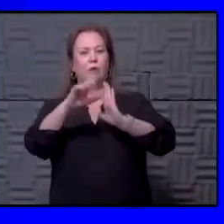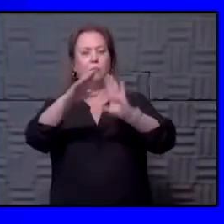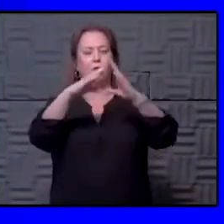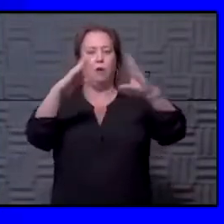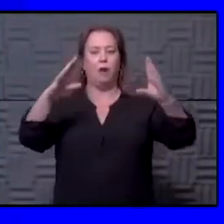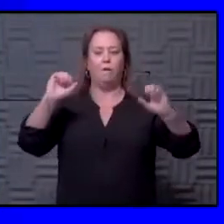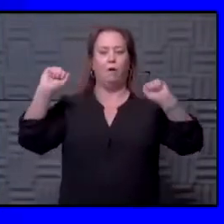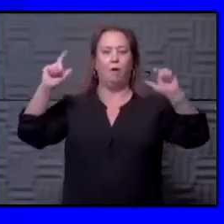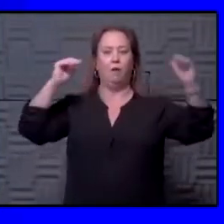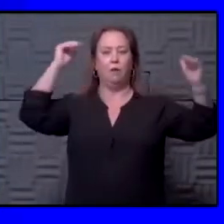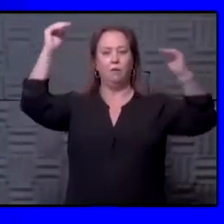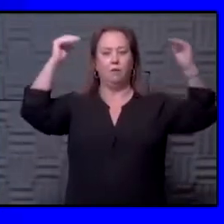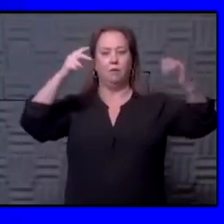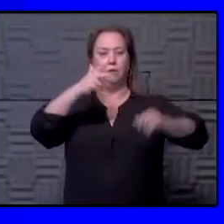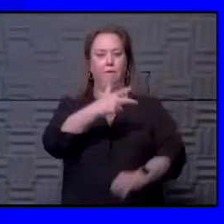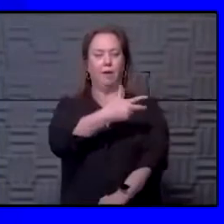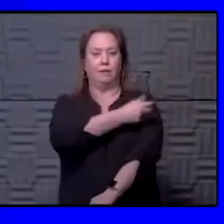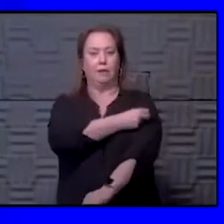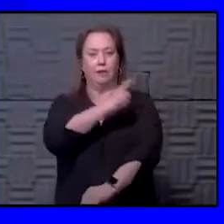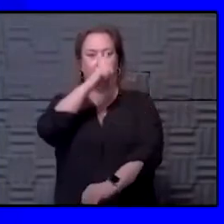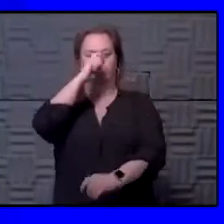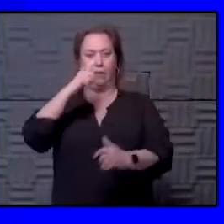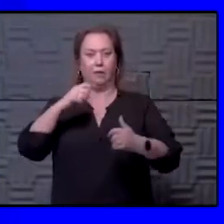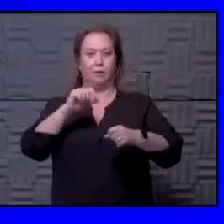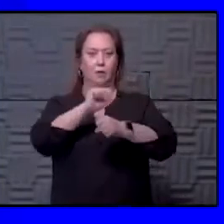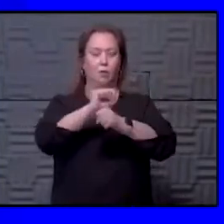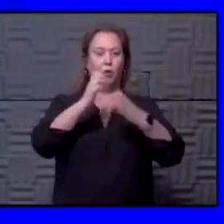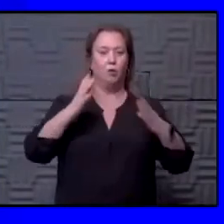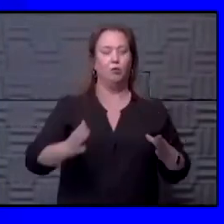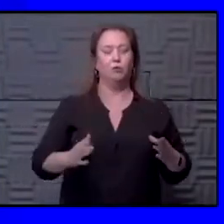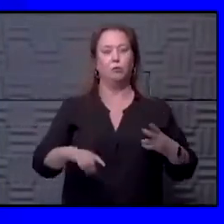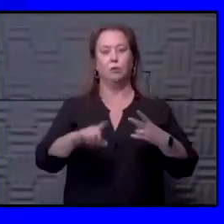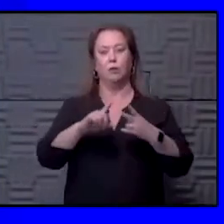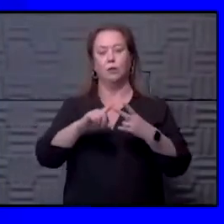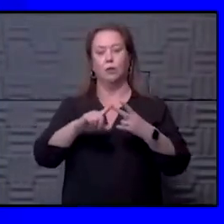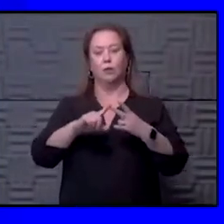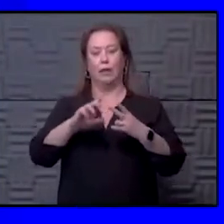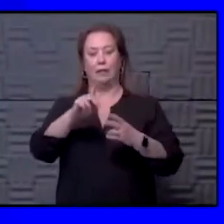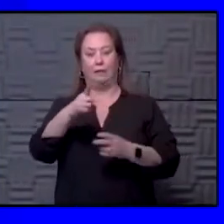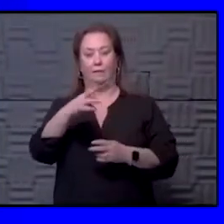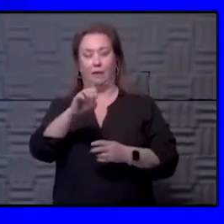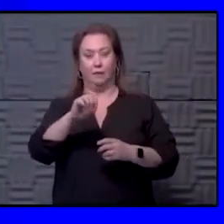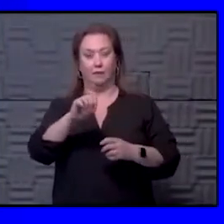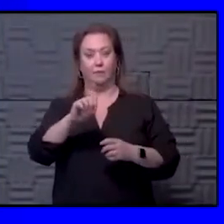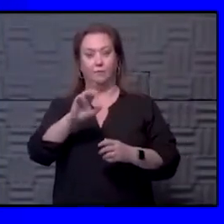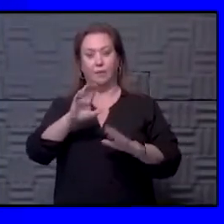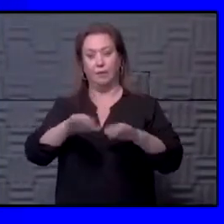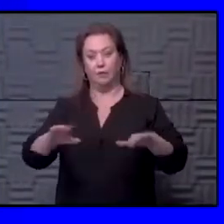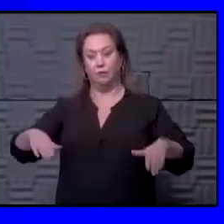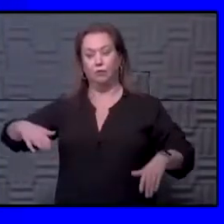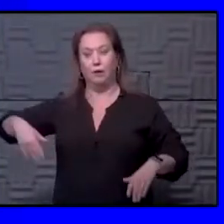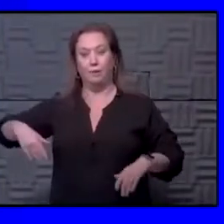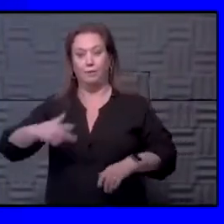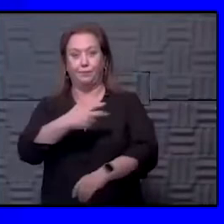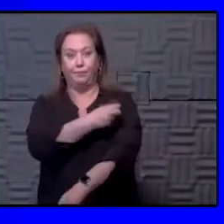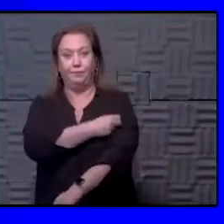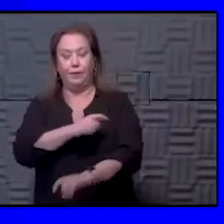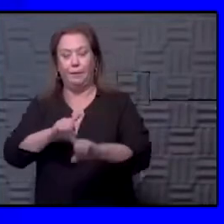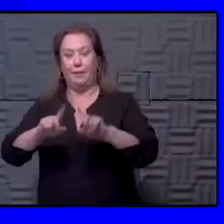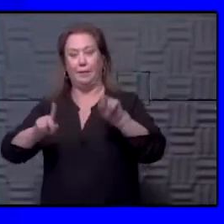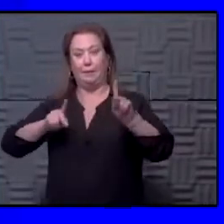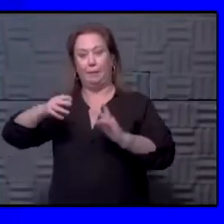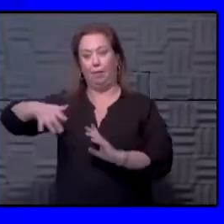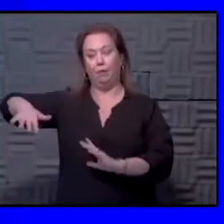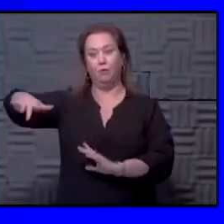if all the adults are vaccinated because they are health care workers or essential workers are in those phases and we're able to get it. But the children are not. But the people